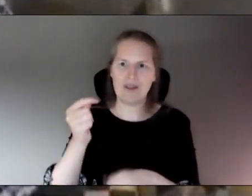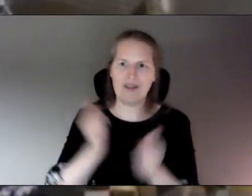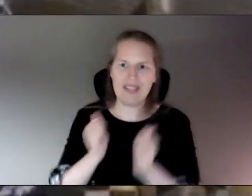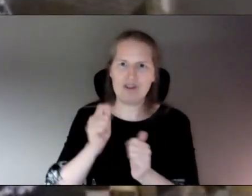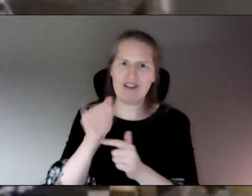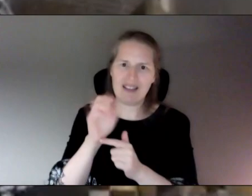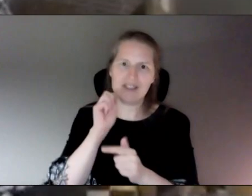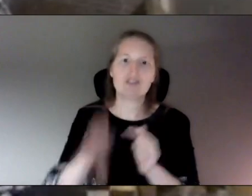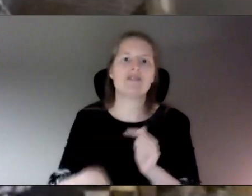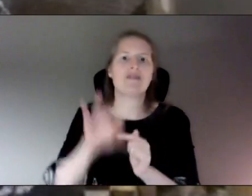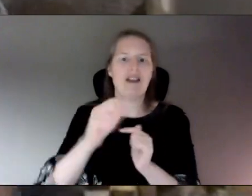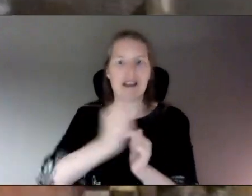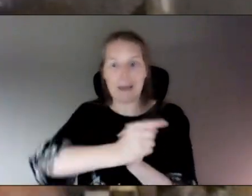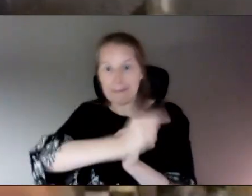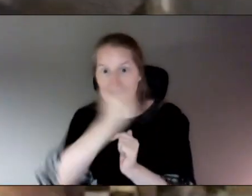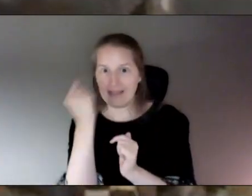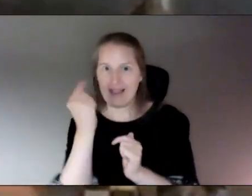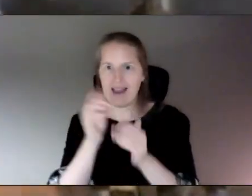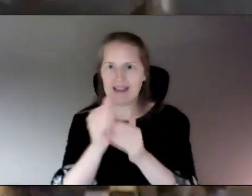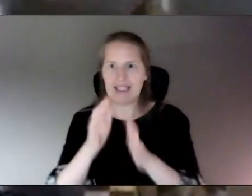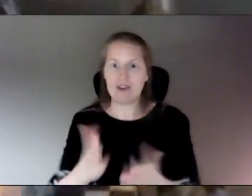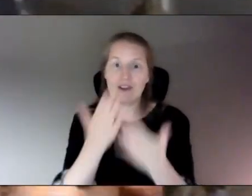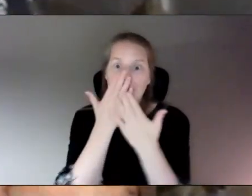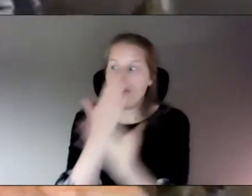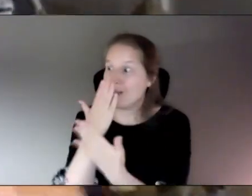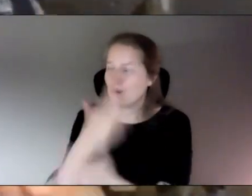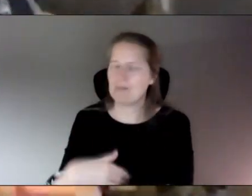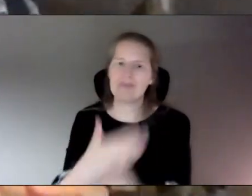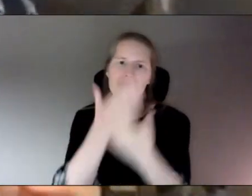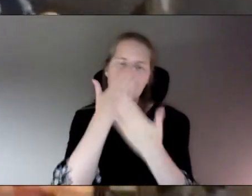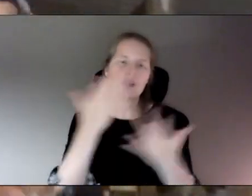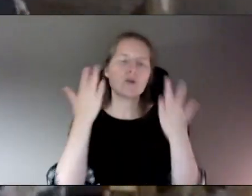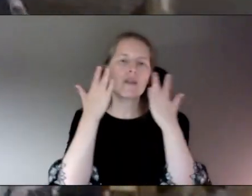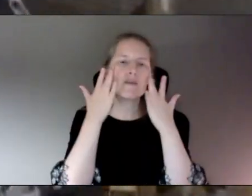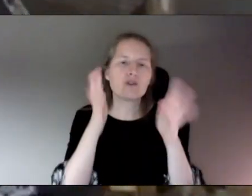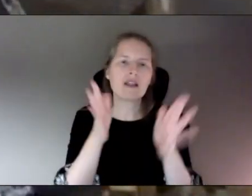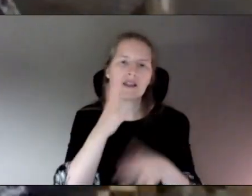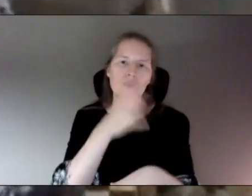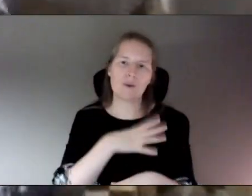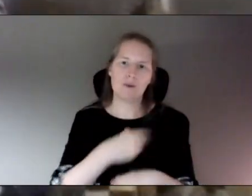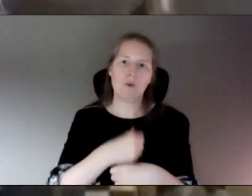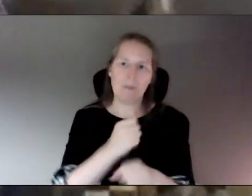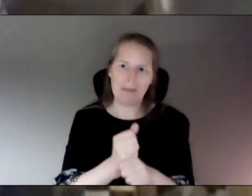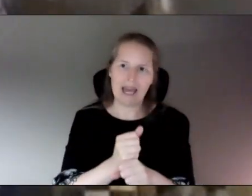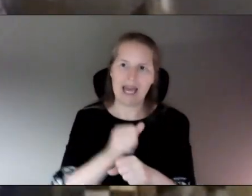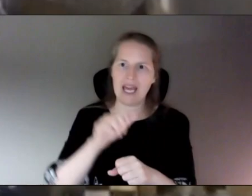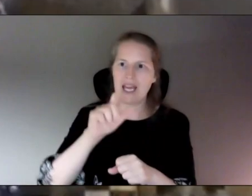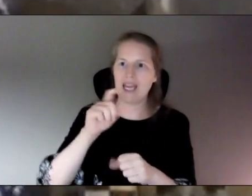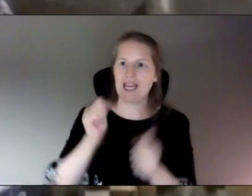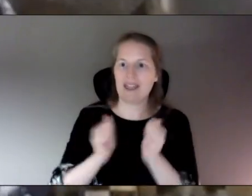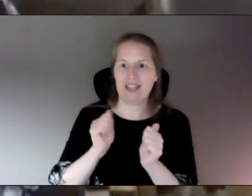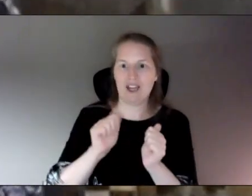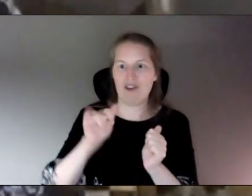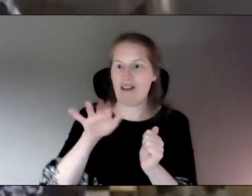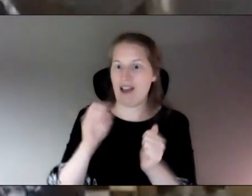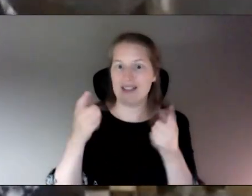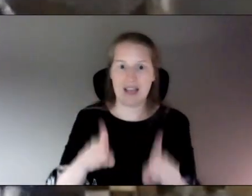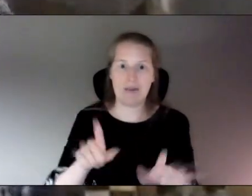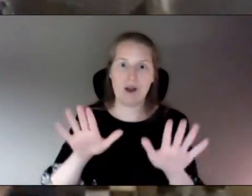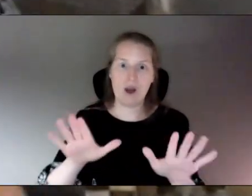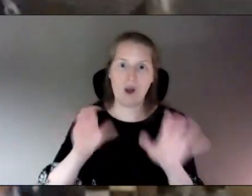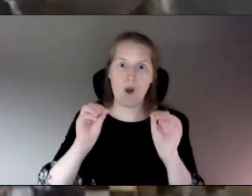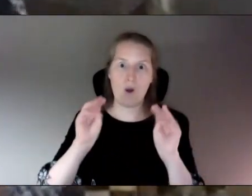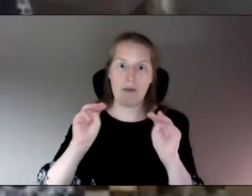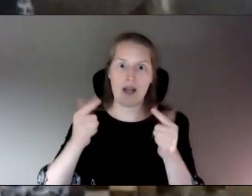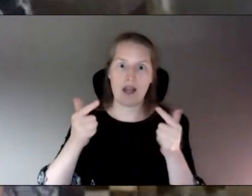you. Who else? Oh, thank you to the brilliant women who make Theater Alliance happen. Oh my God, yo. These are all women who are